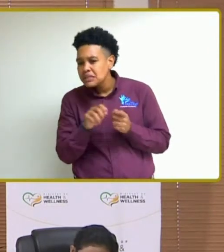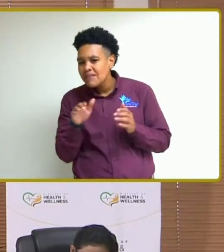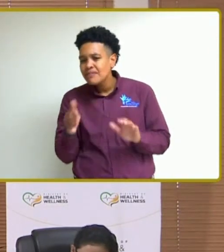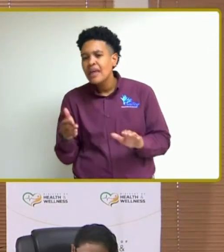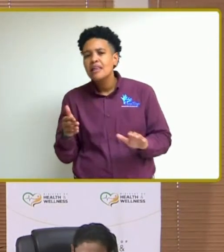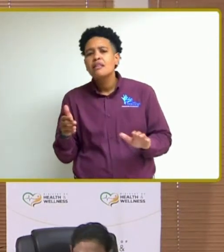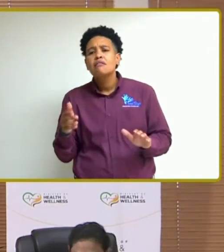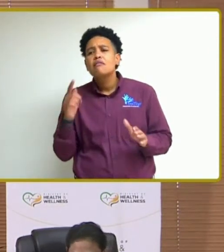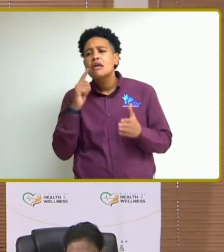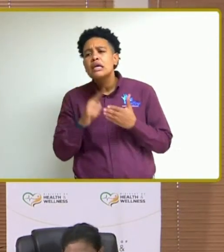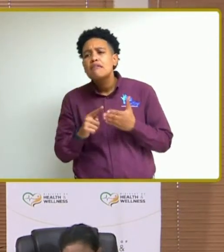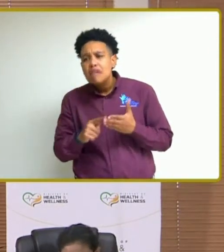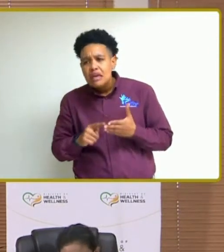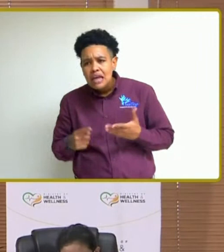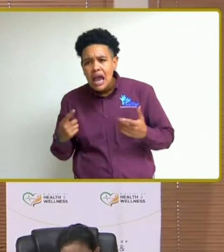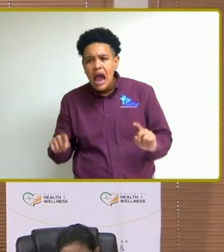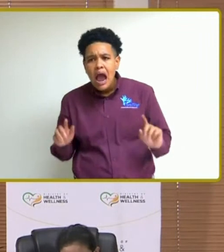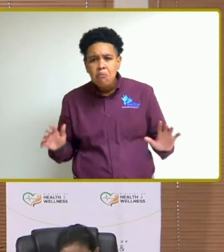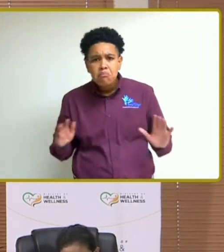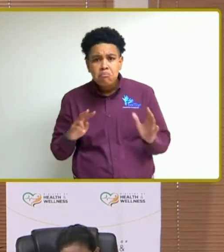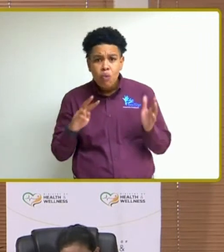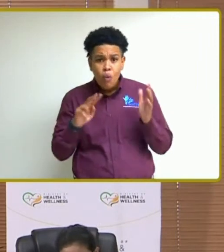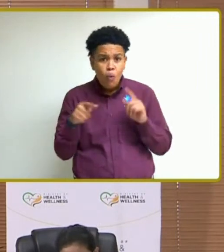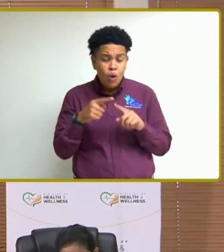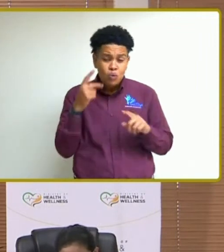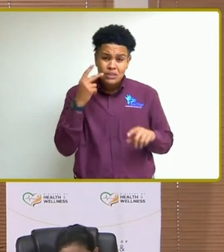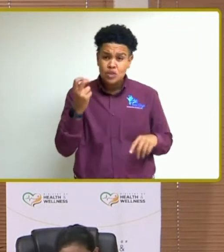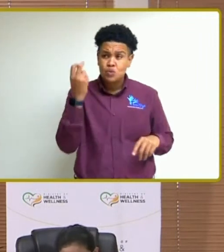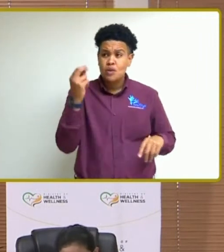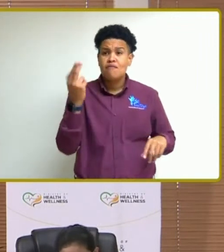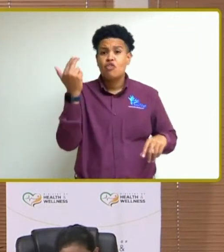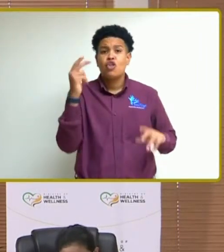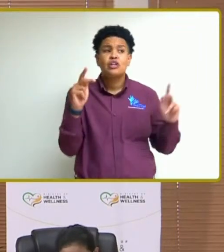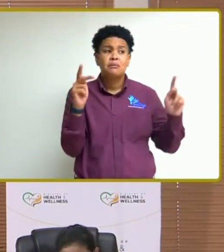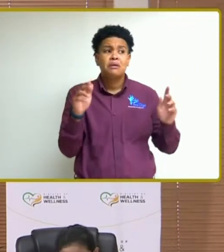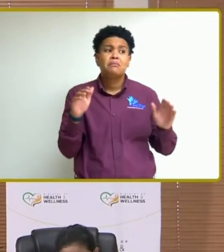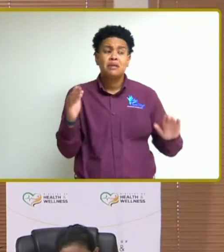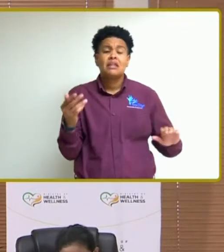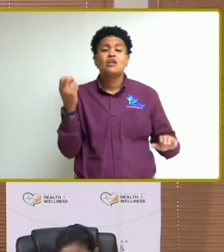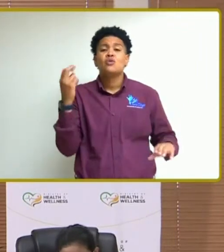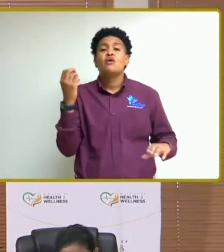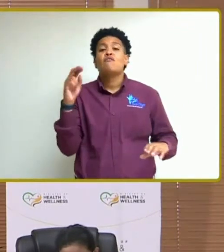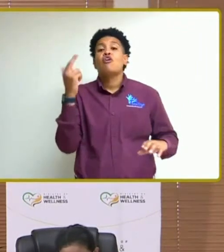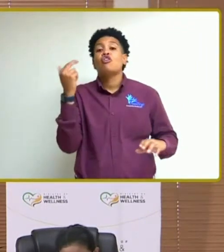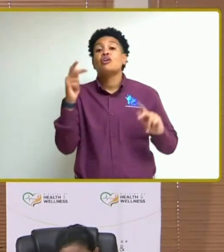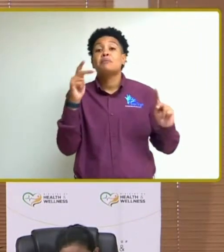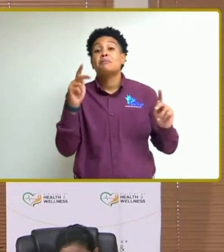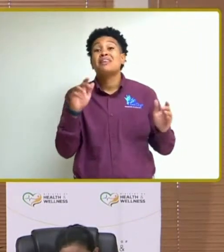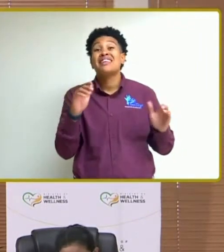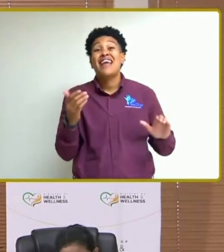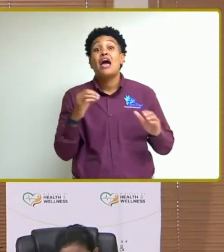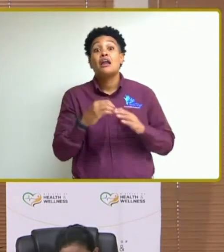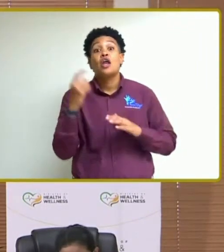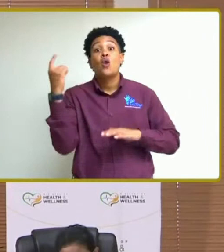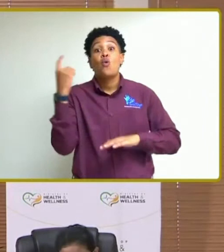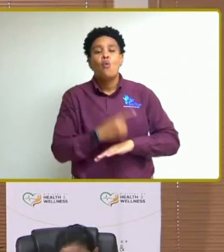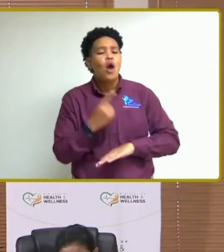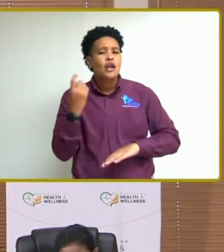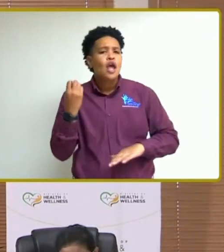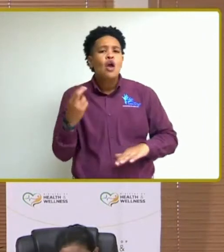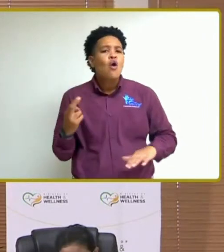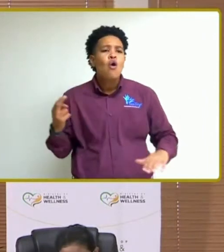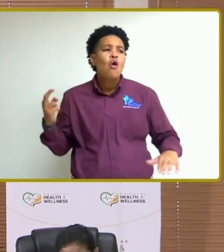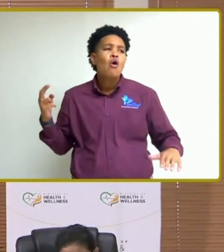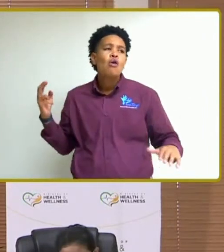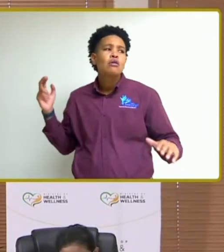under investigation? Is it that when we see 12 or 13 persons dying, 12 or 13 persons actually died in one day,